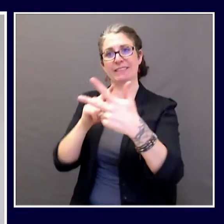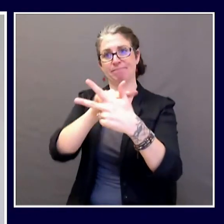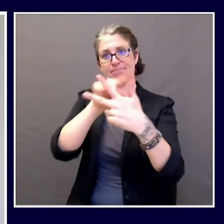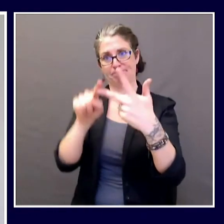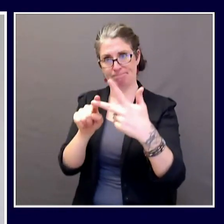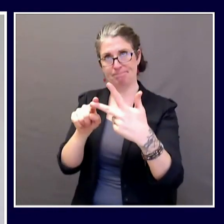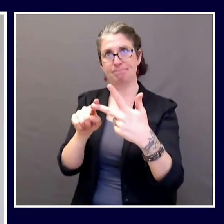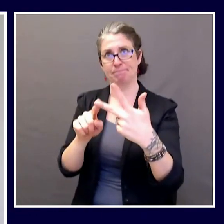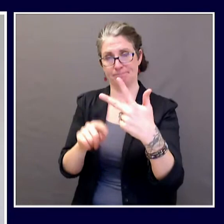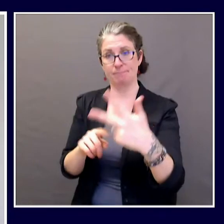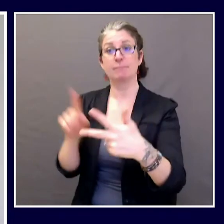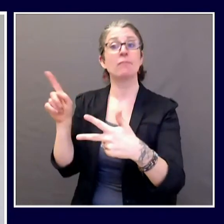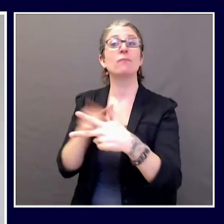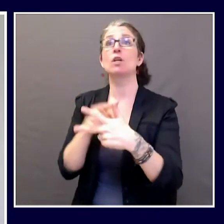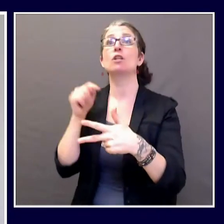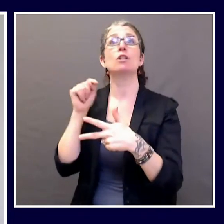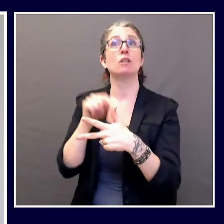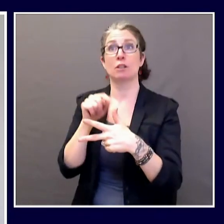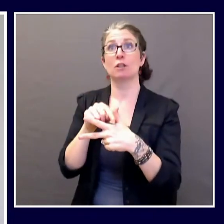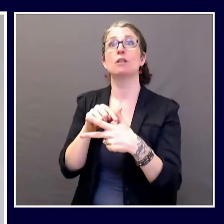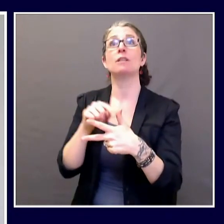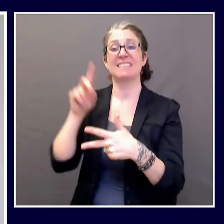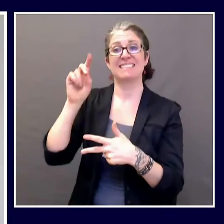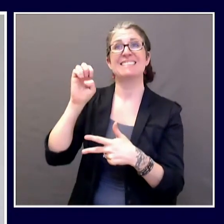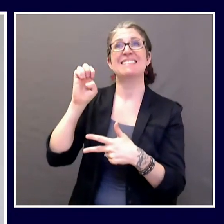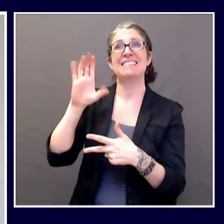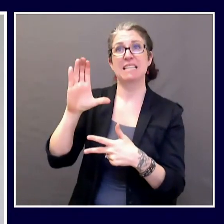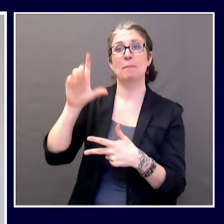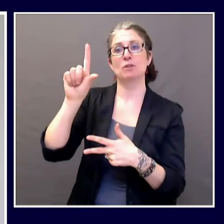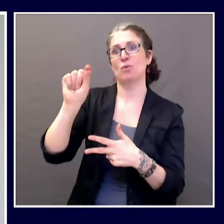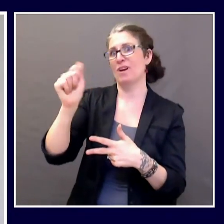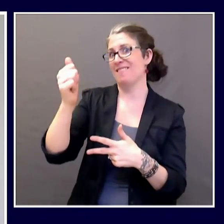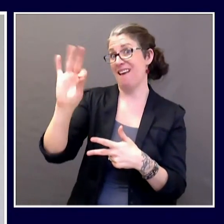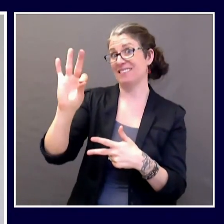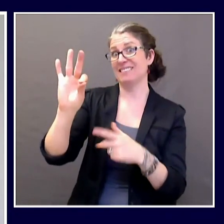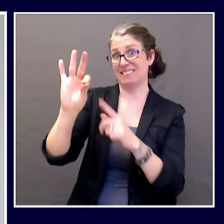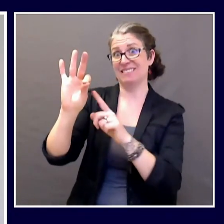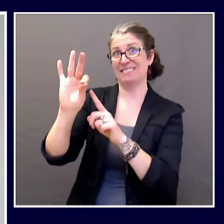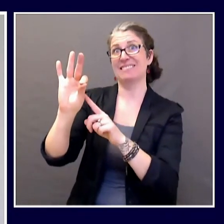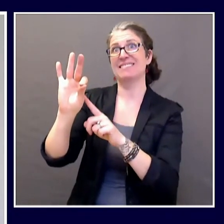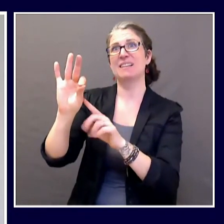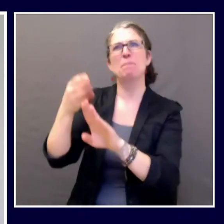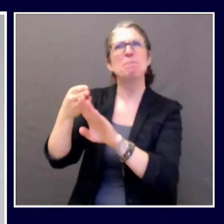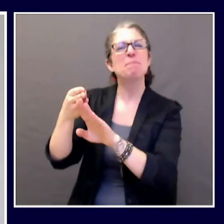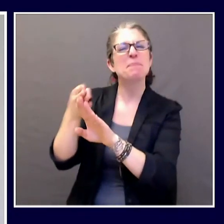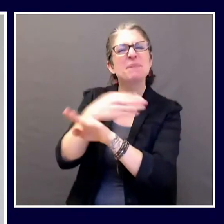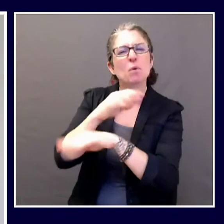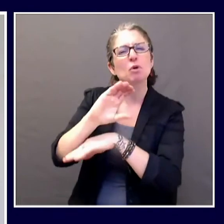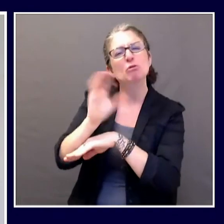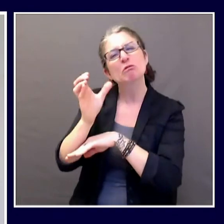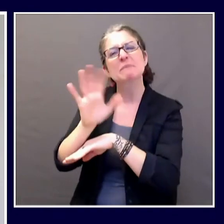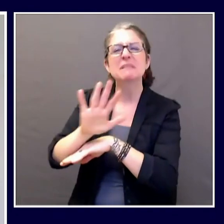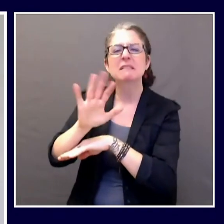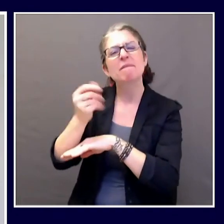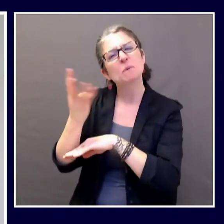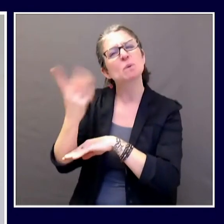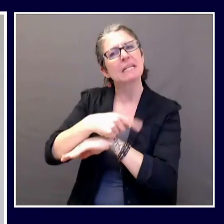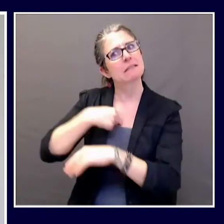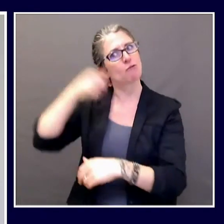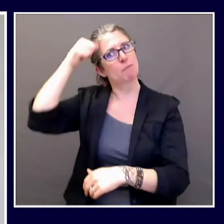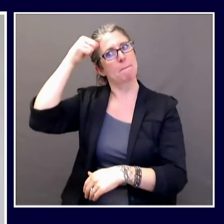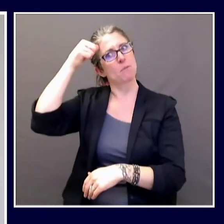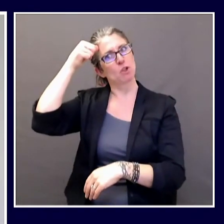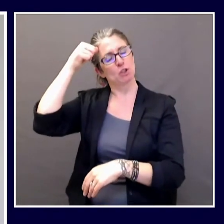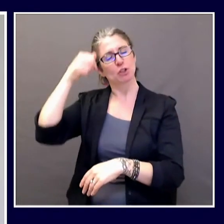in mid-December of 2019, before Christmas, about a week and a half before Christmas, when I started, because of some